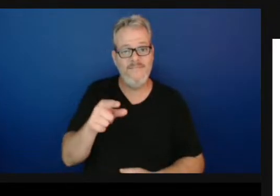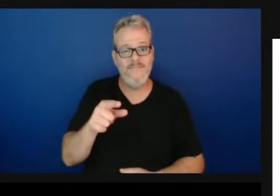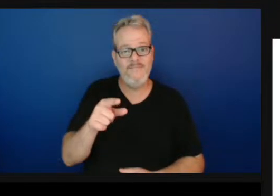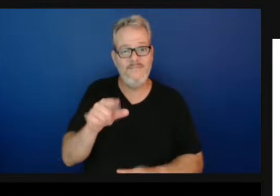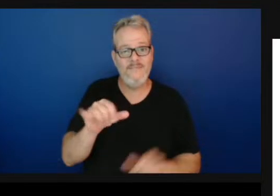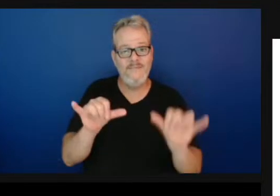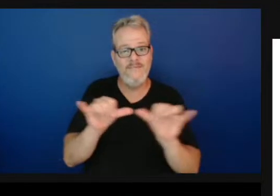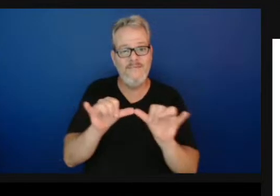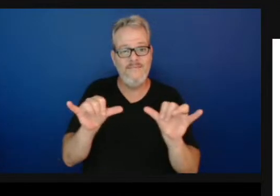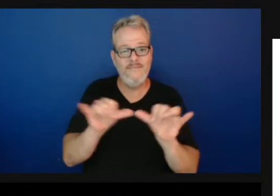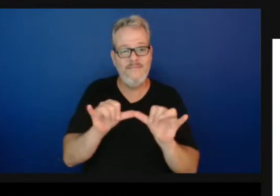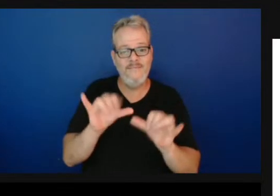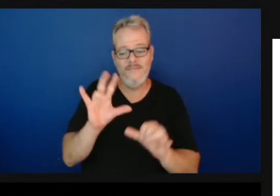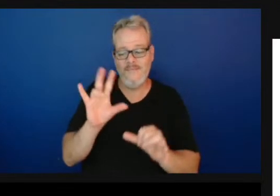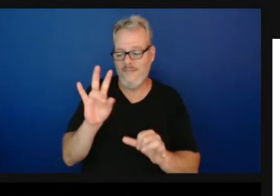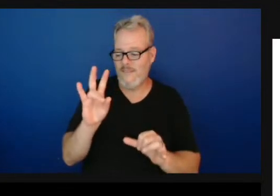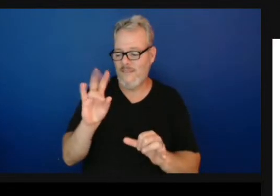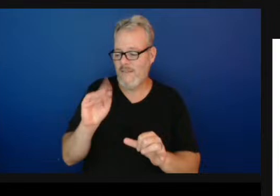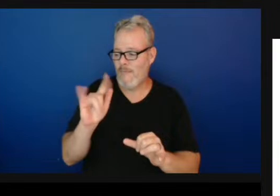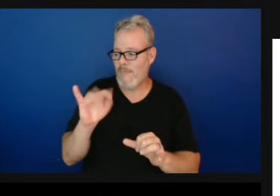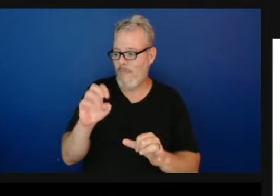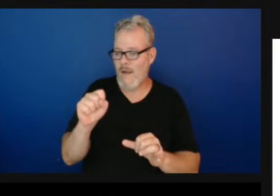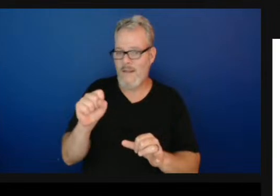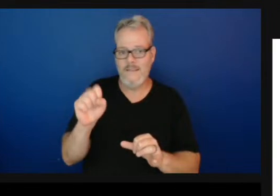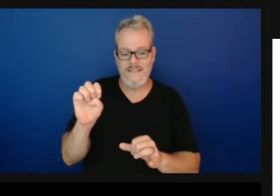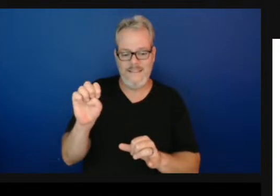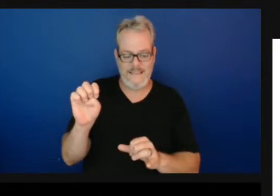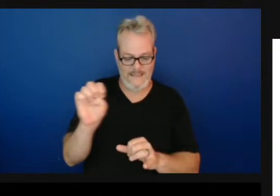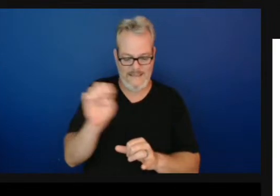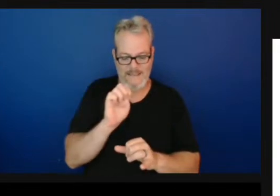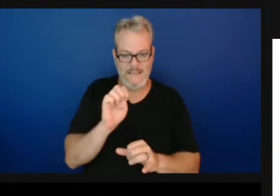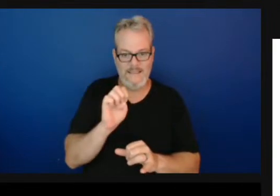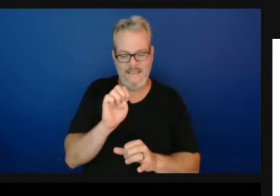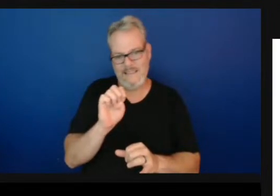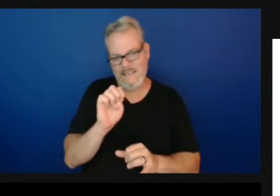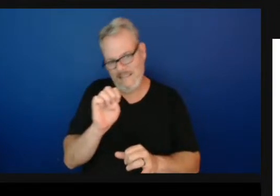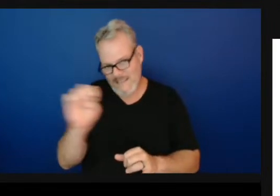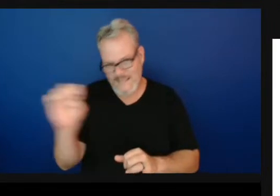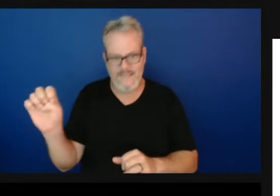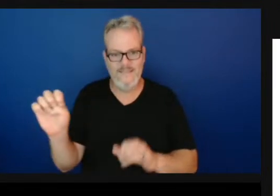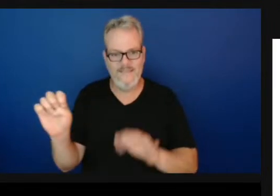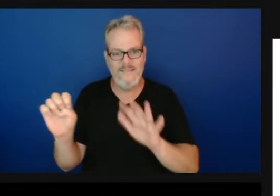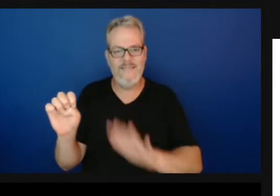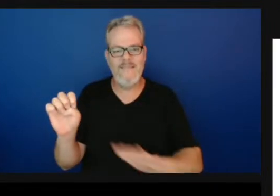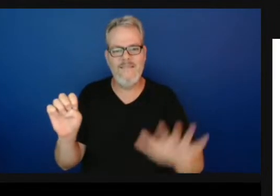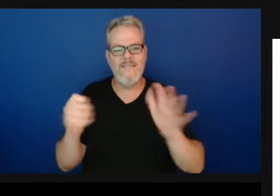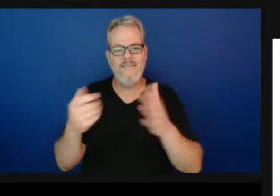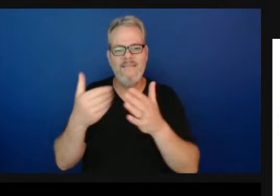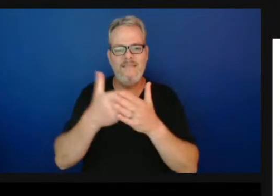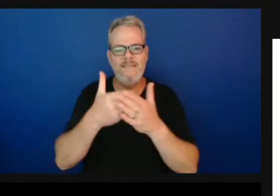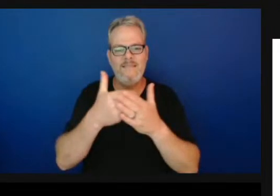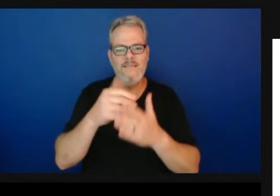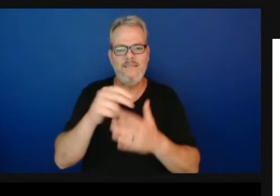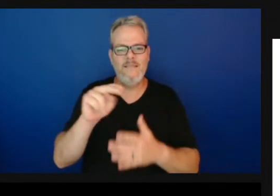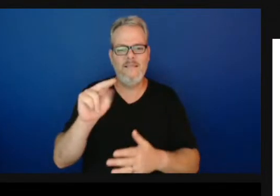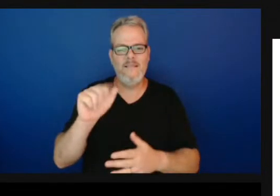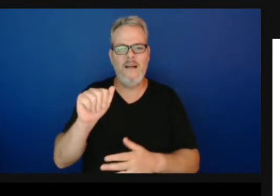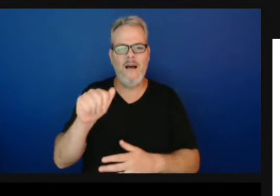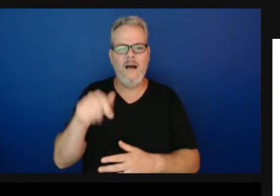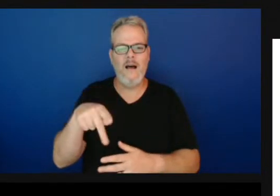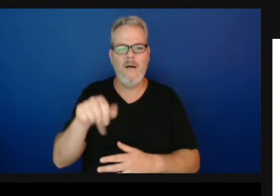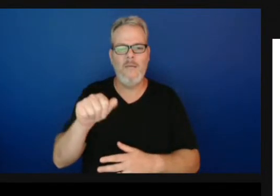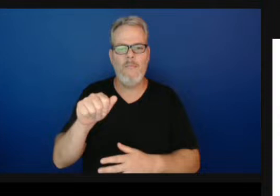Kananuyohamo. The Kane station itself is actually on the east side of Kananuyohamo, closer to Nepal crater. So